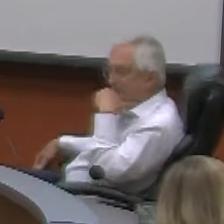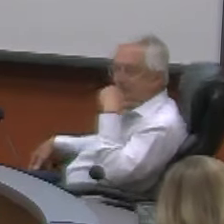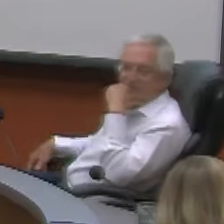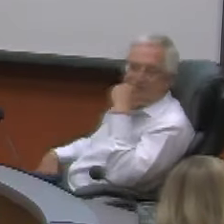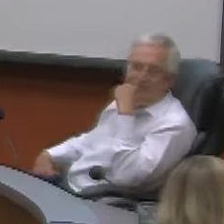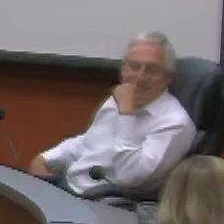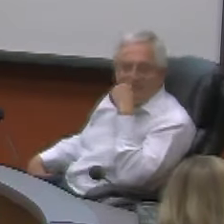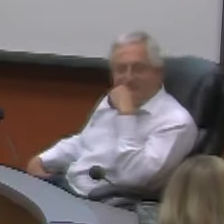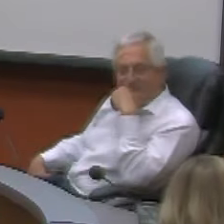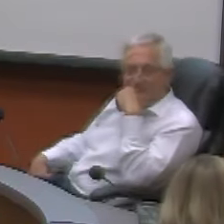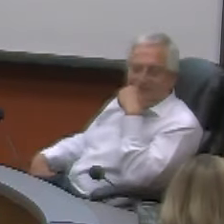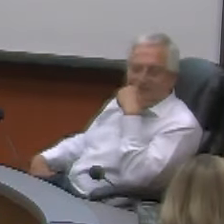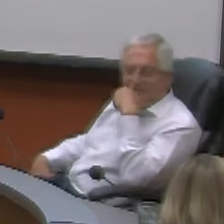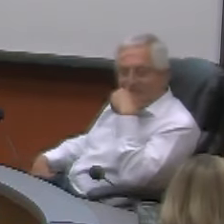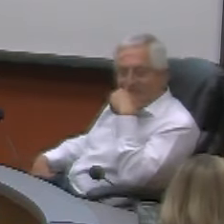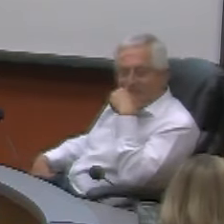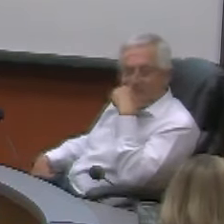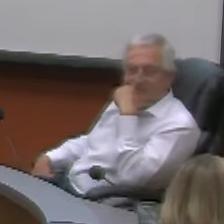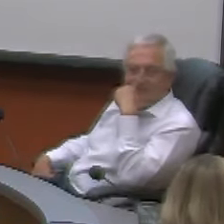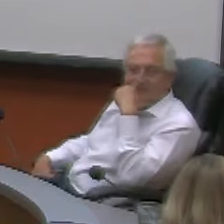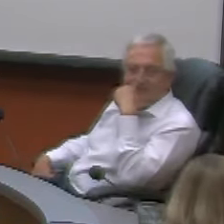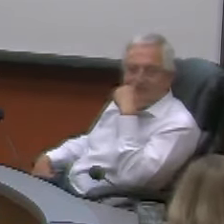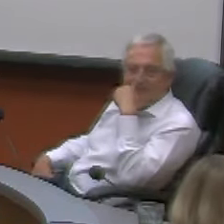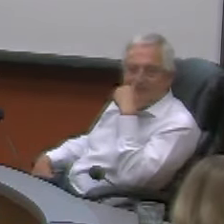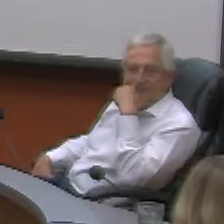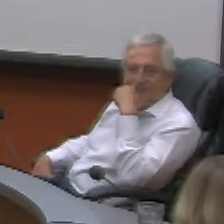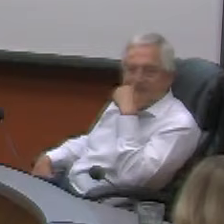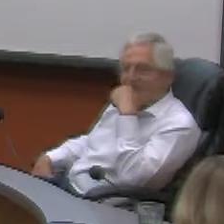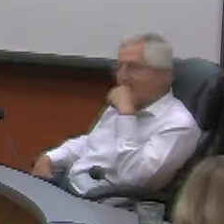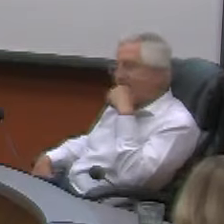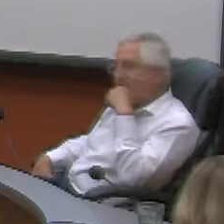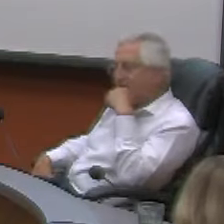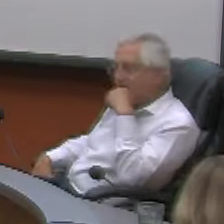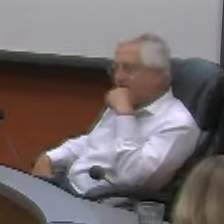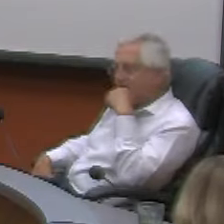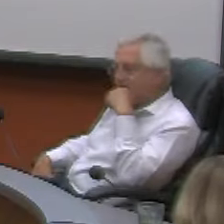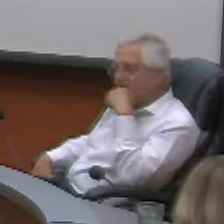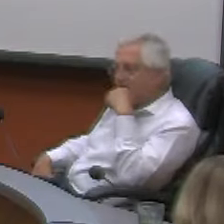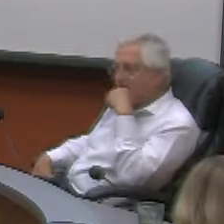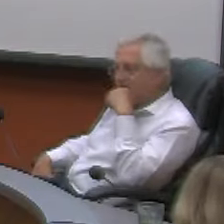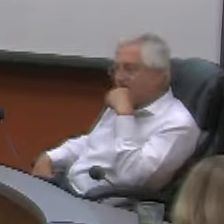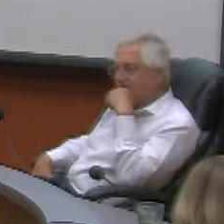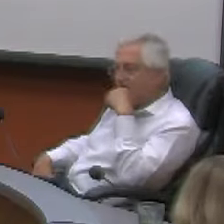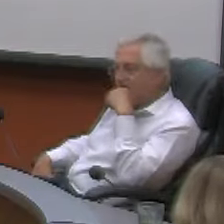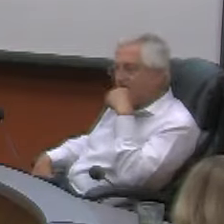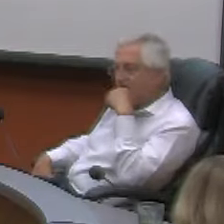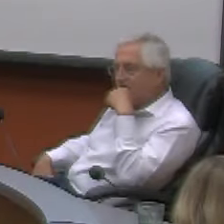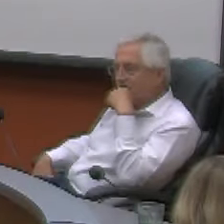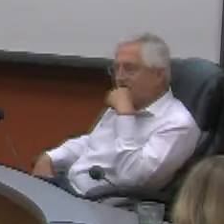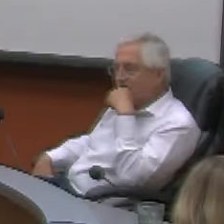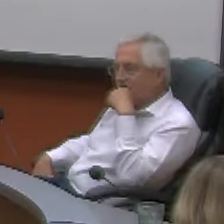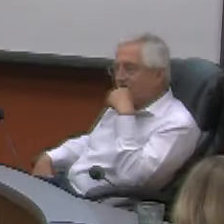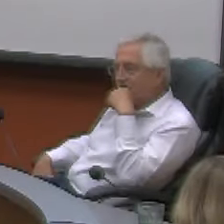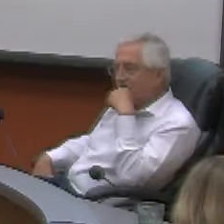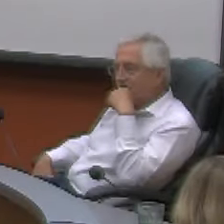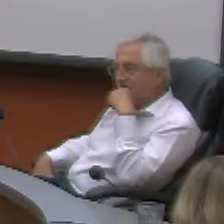one question, and it's a legal question. Councilman Shishka has a